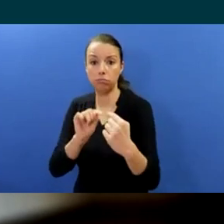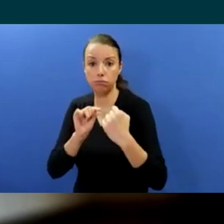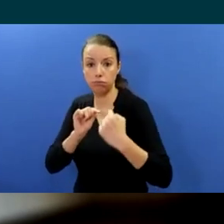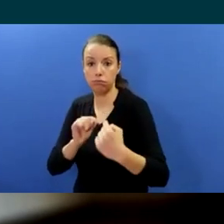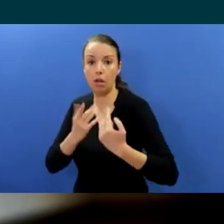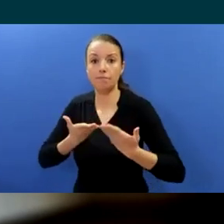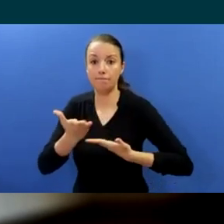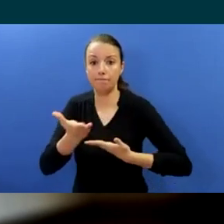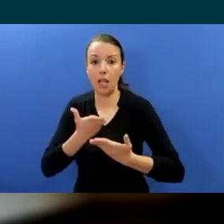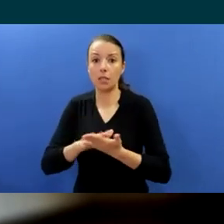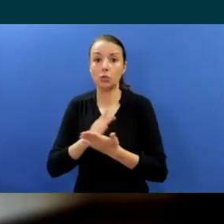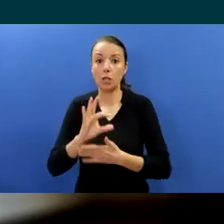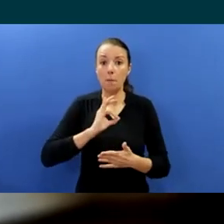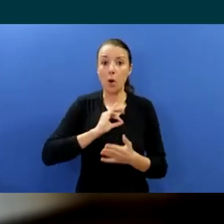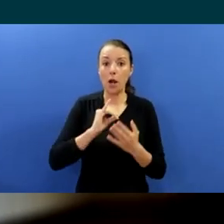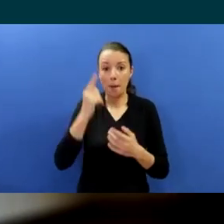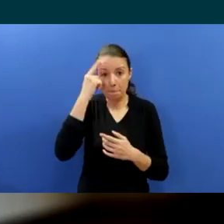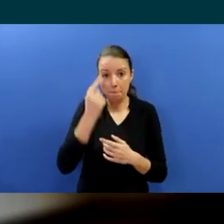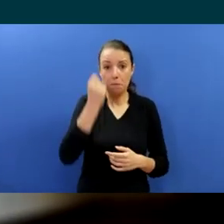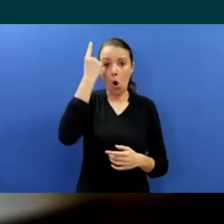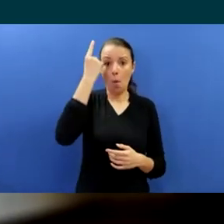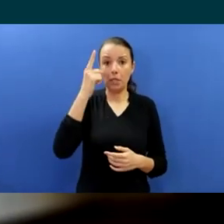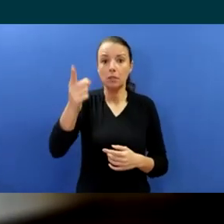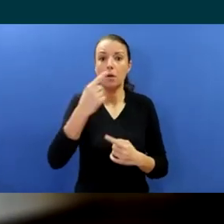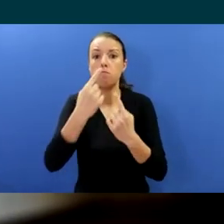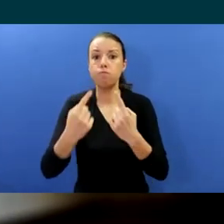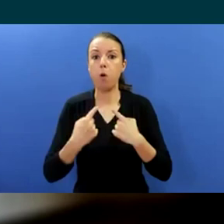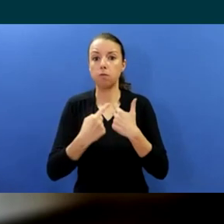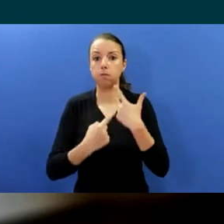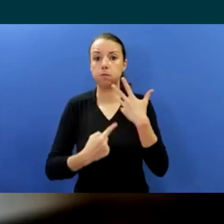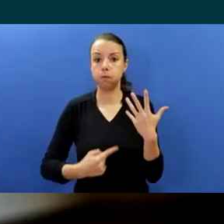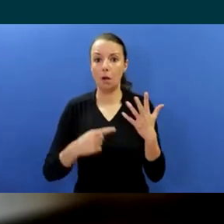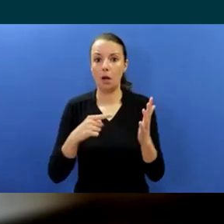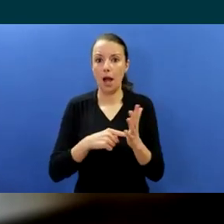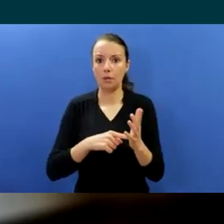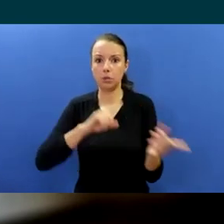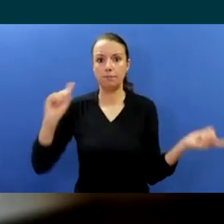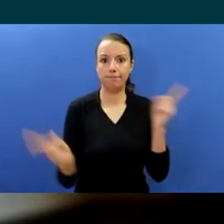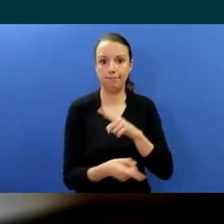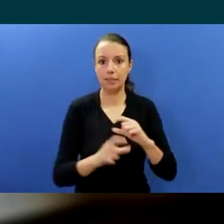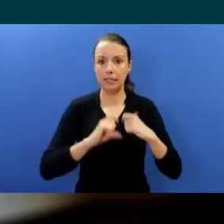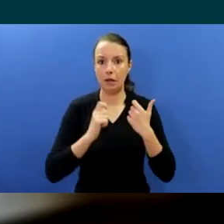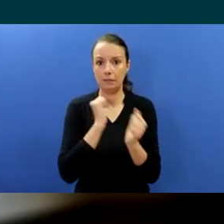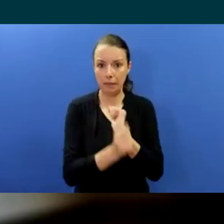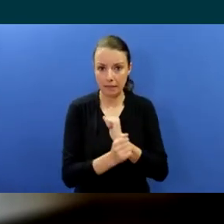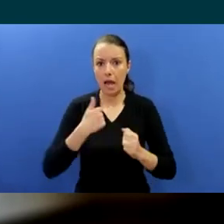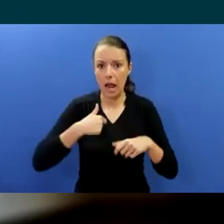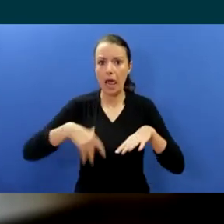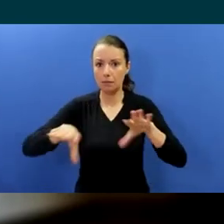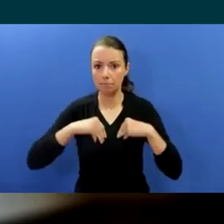or a result out of it, which I, for now, don't really know about because it's going to be